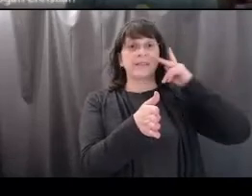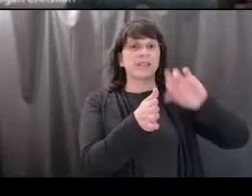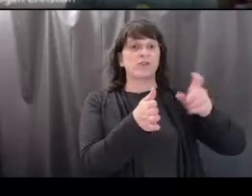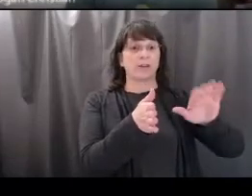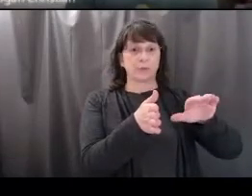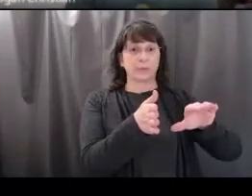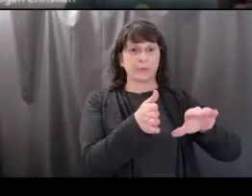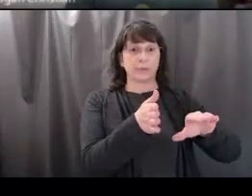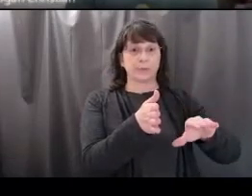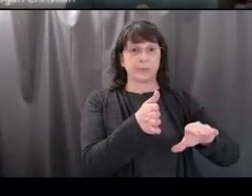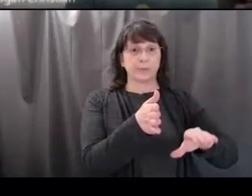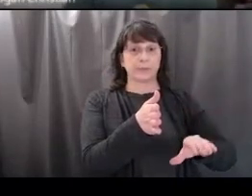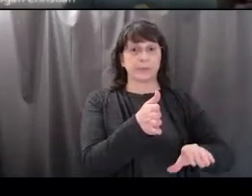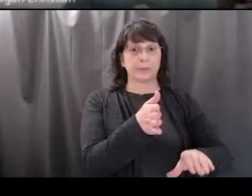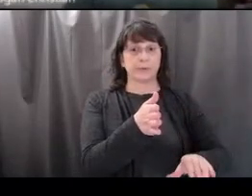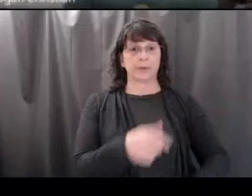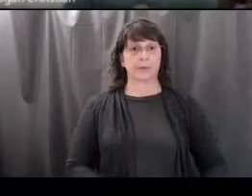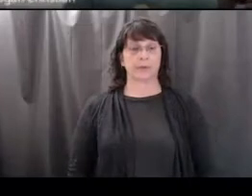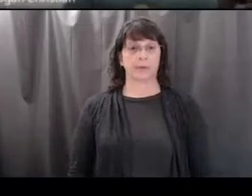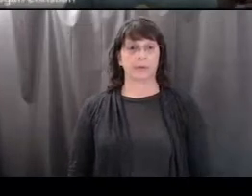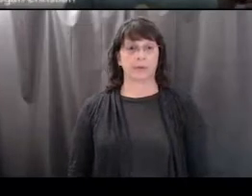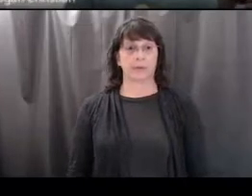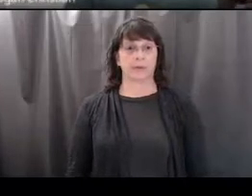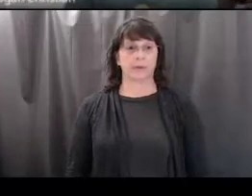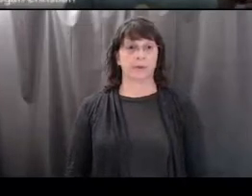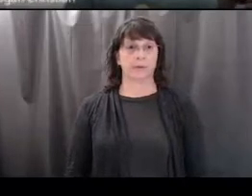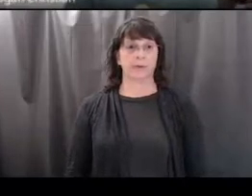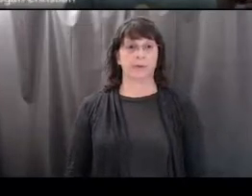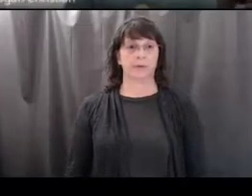see now the water level is dropping